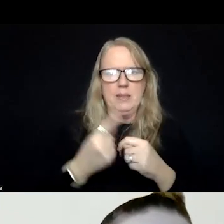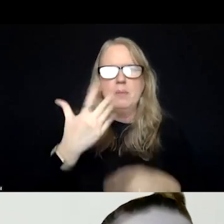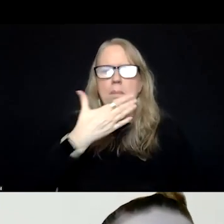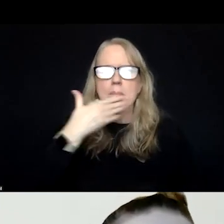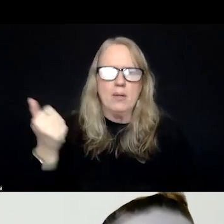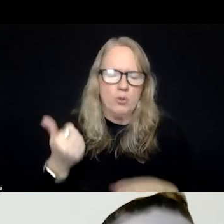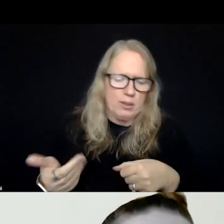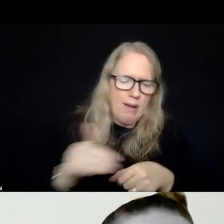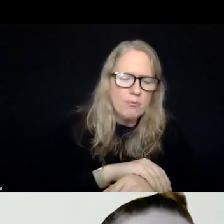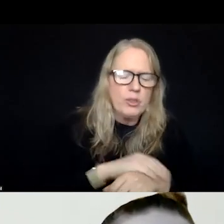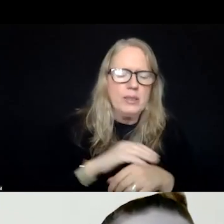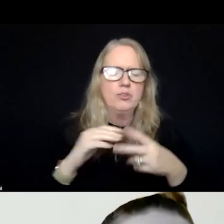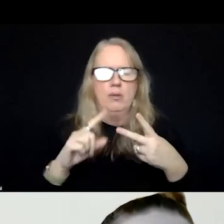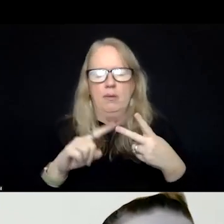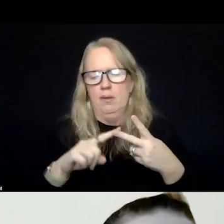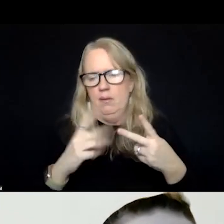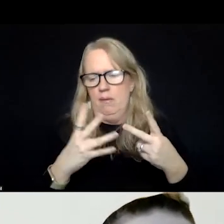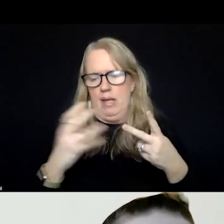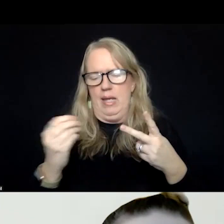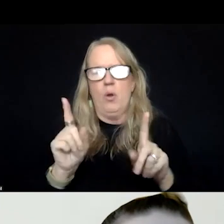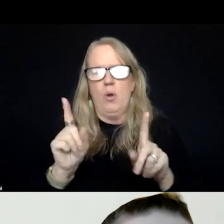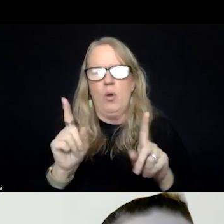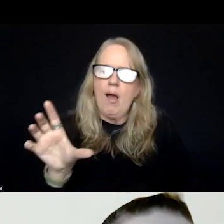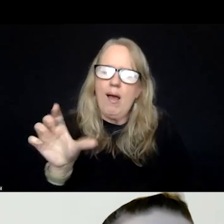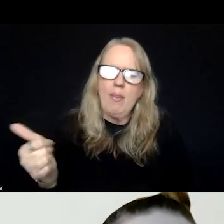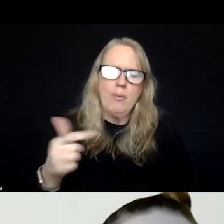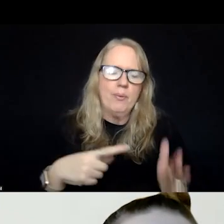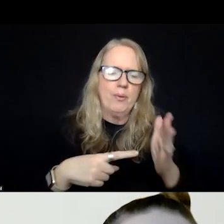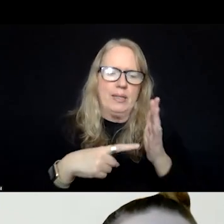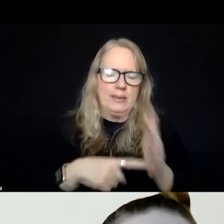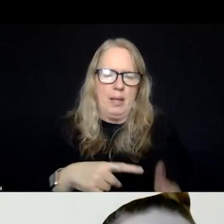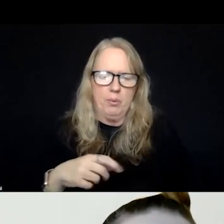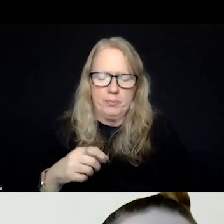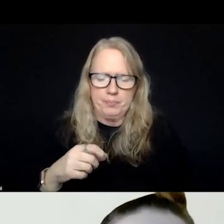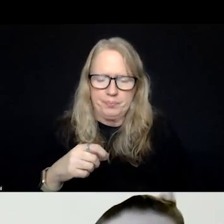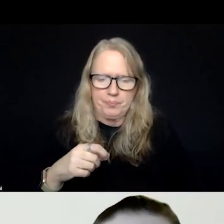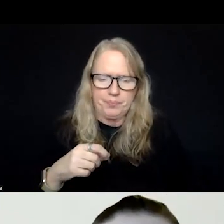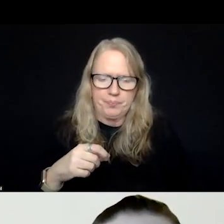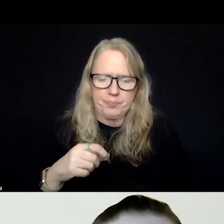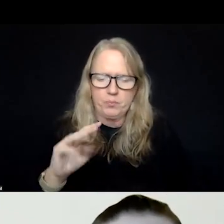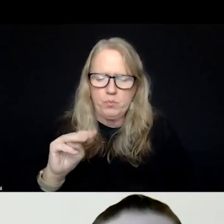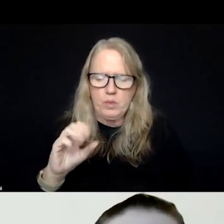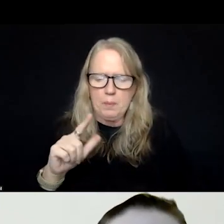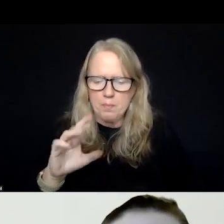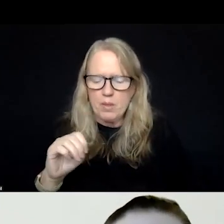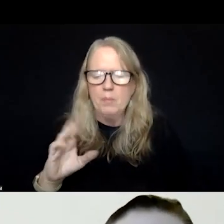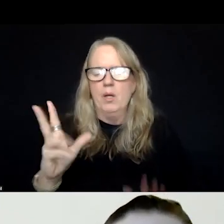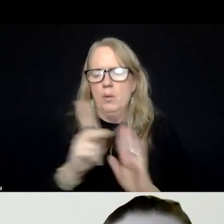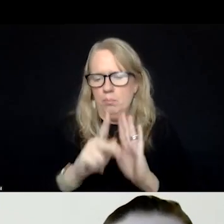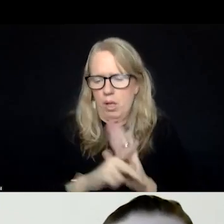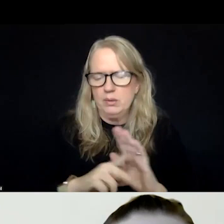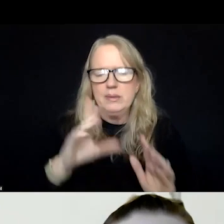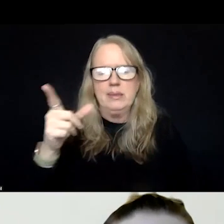coverage. And also just another example of mobile crisis team policy, for instance,